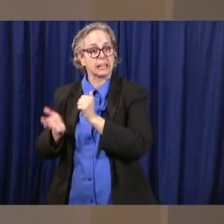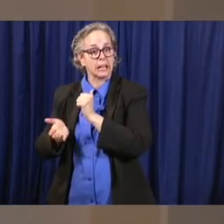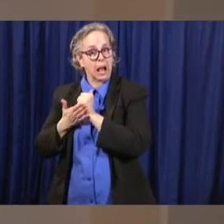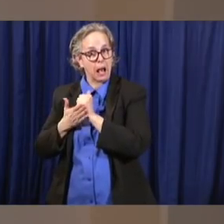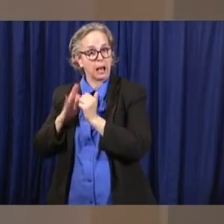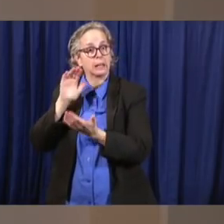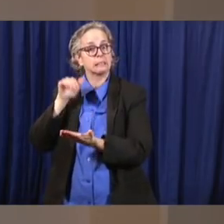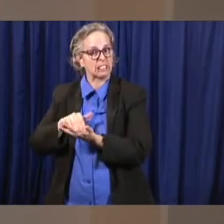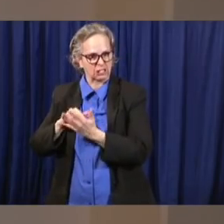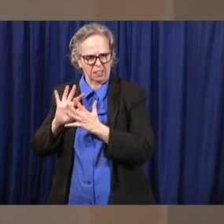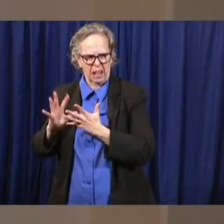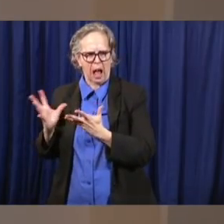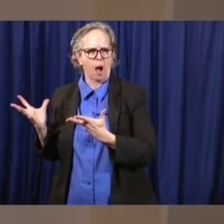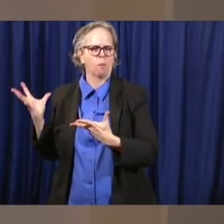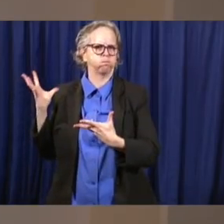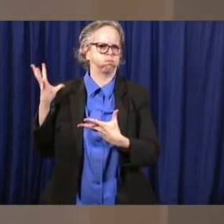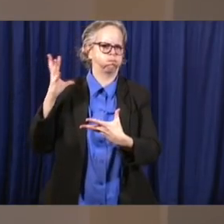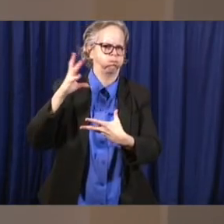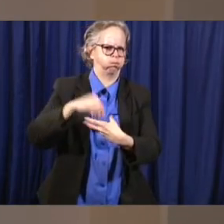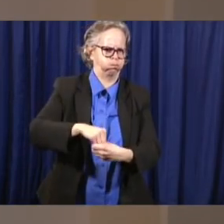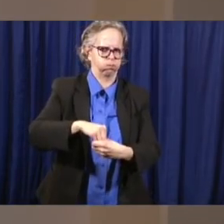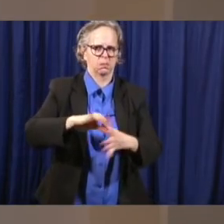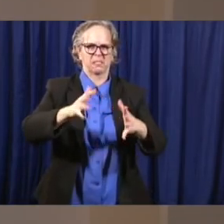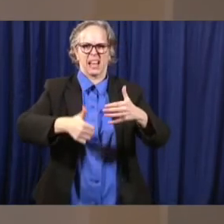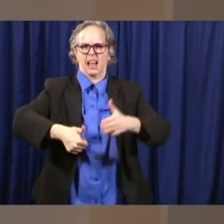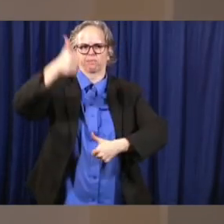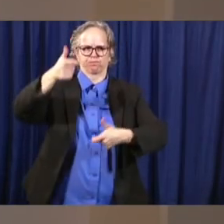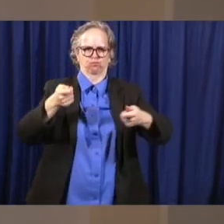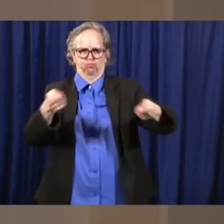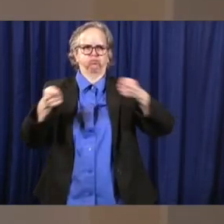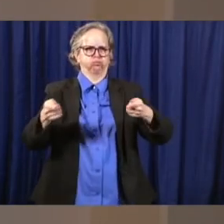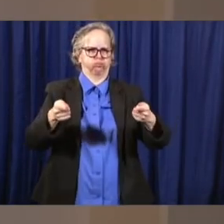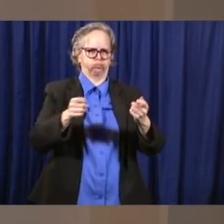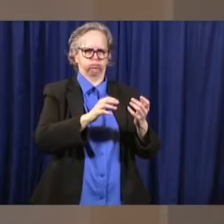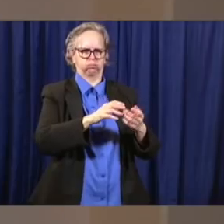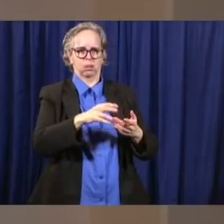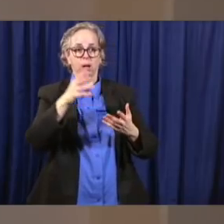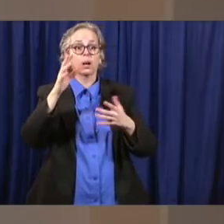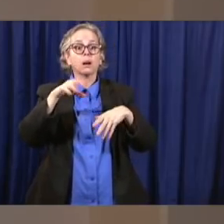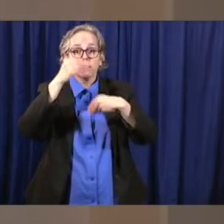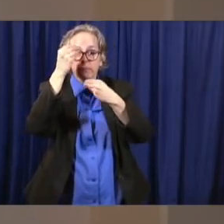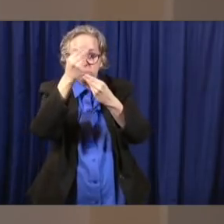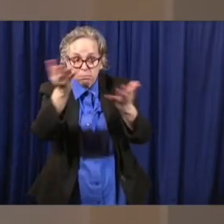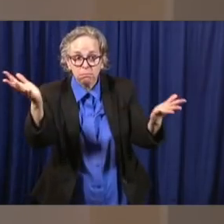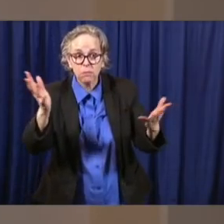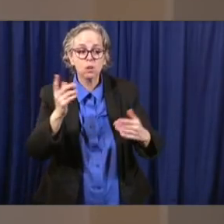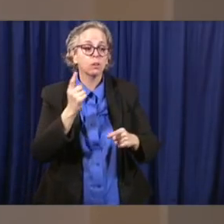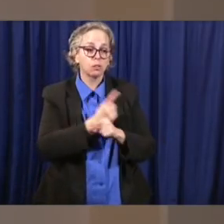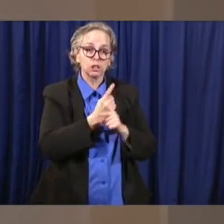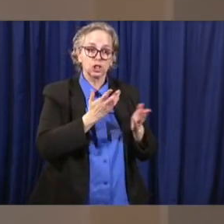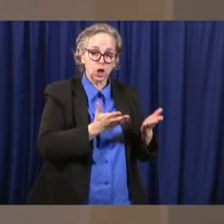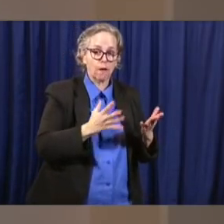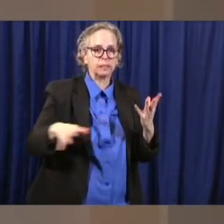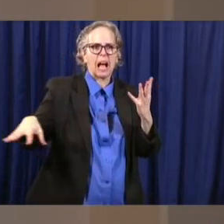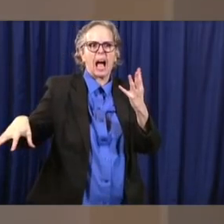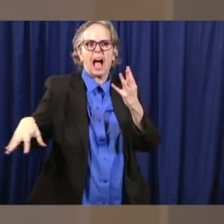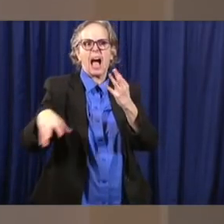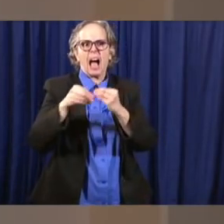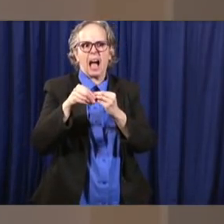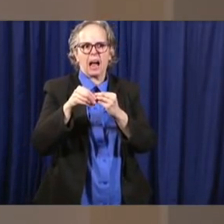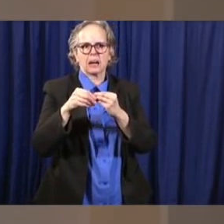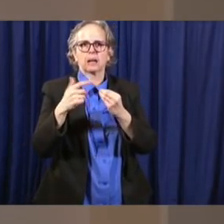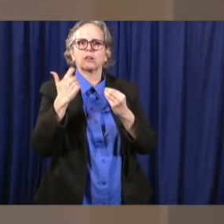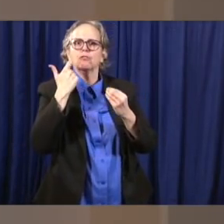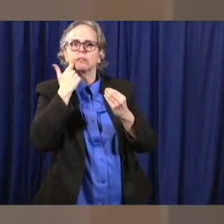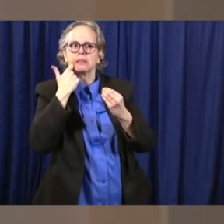help navigate through not only the services that they normally provide, but also all of these things that have been added in the interim